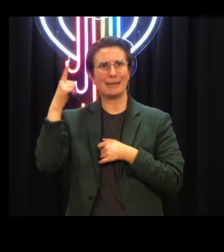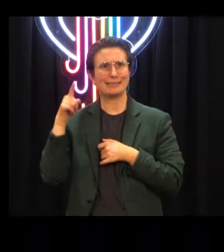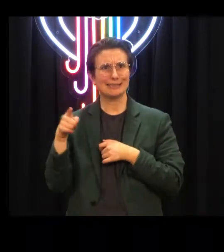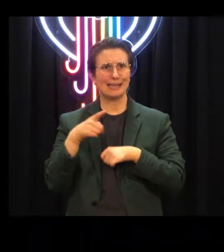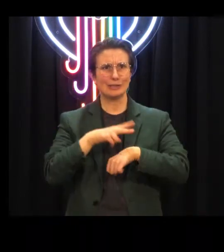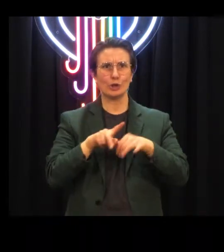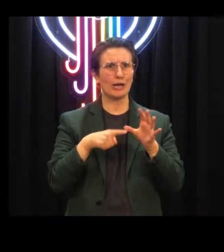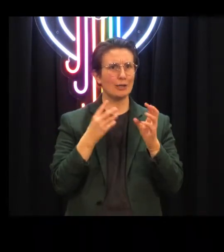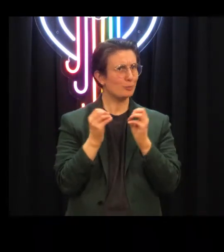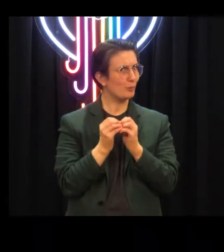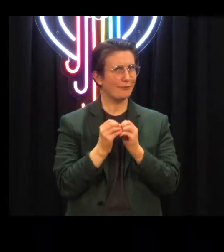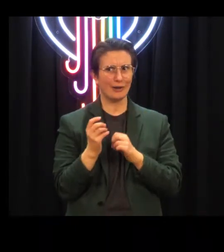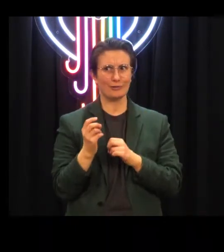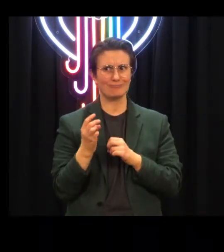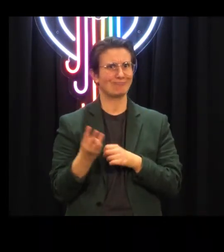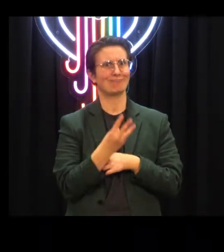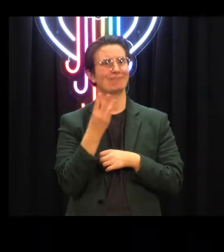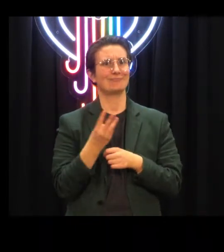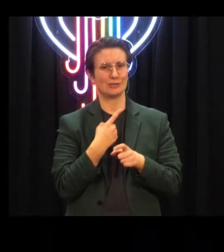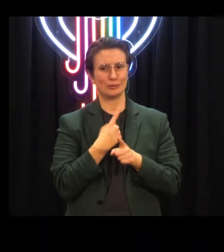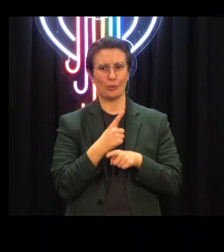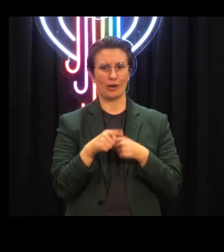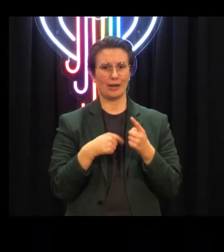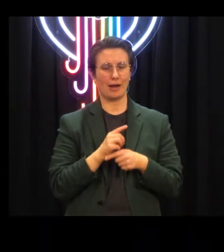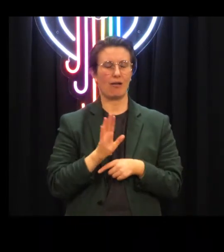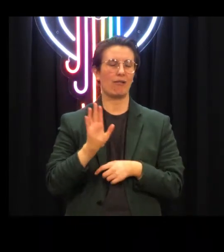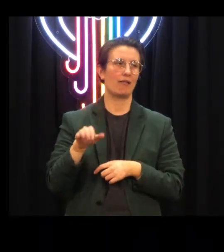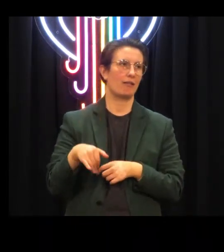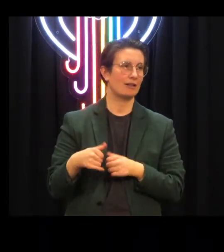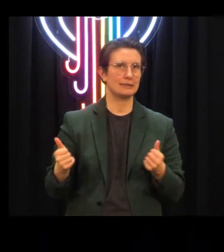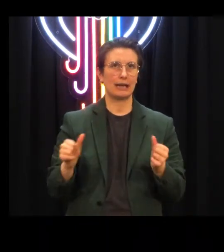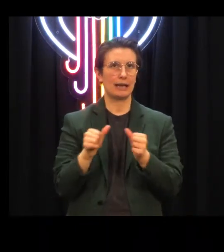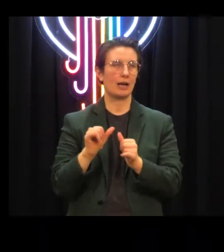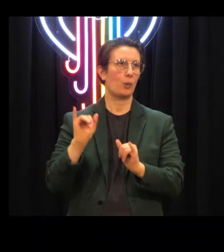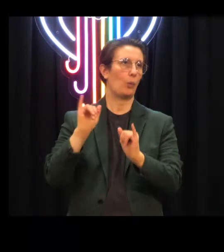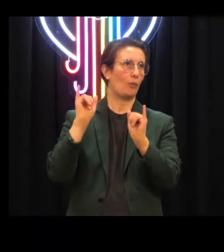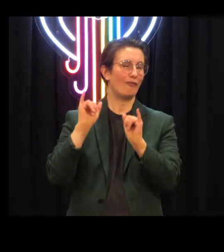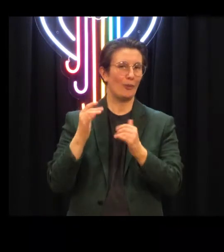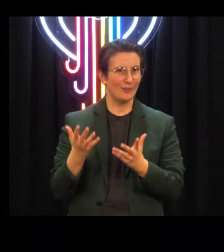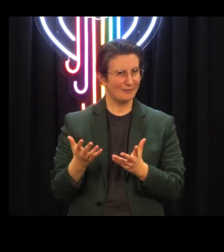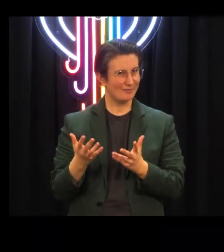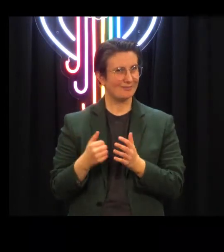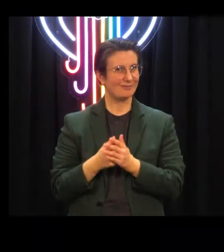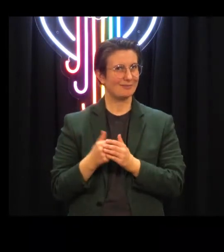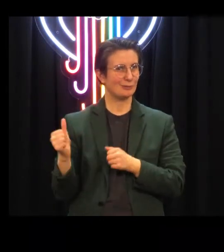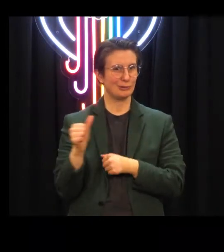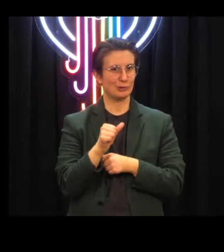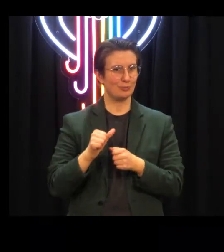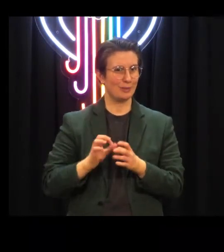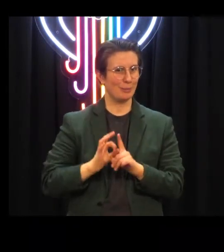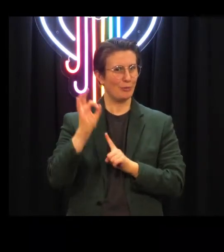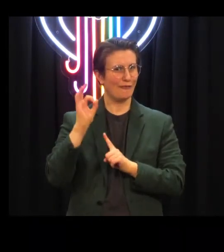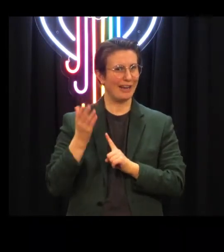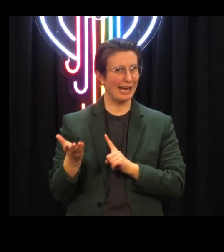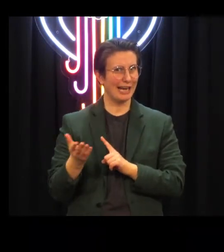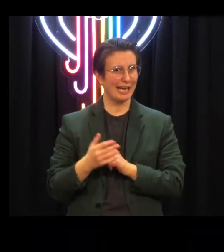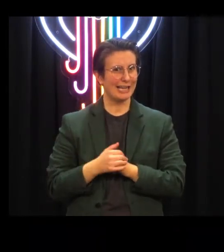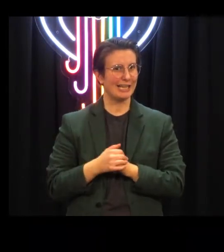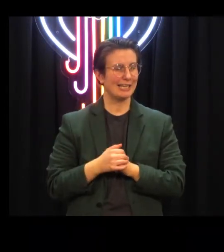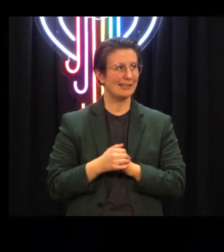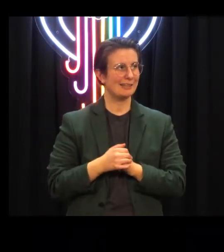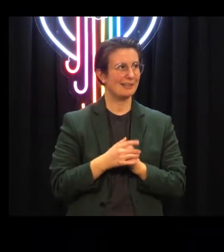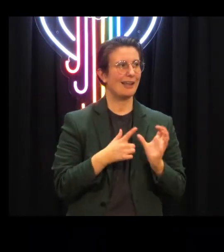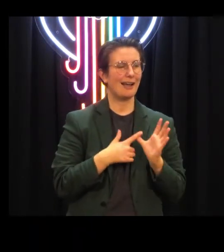woeful. Yeah, we need to make sure that we're achieving high vaccination rates across the country. You would have heard the Prime Minister say that